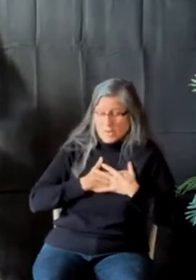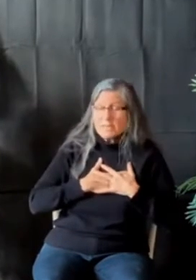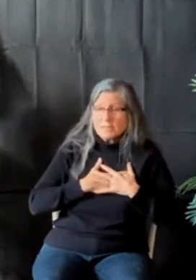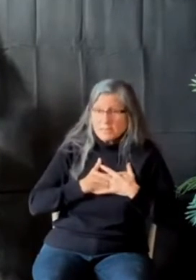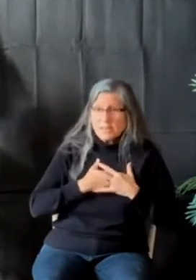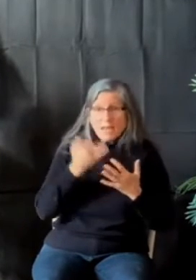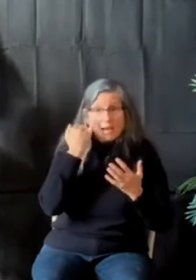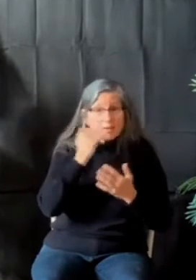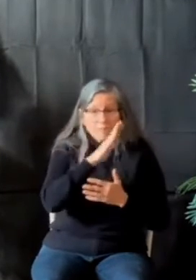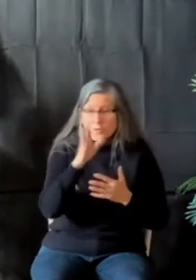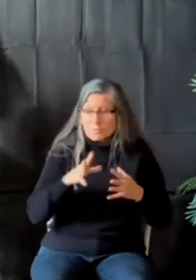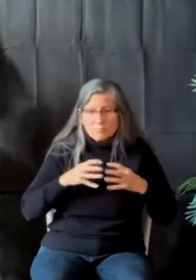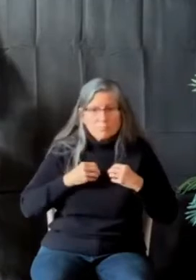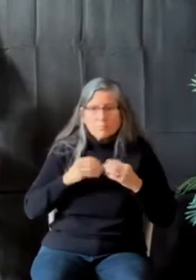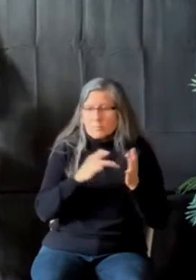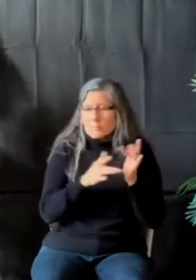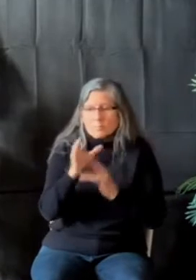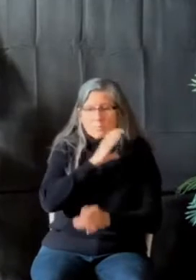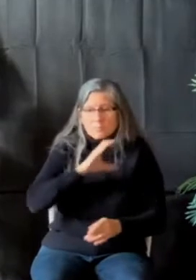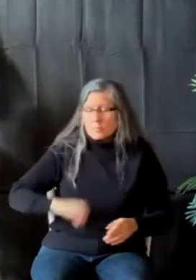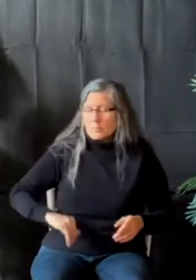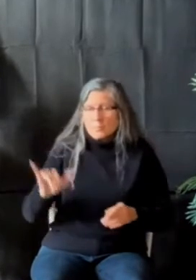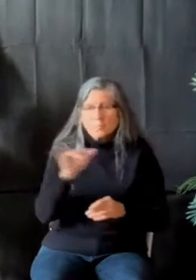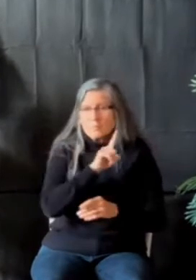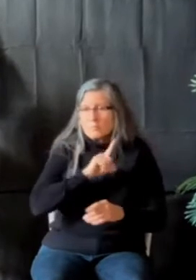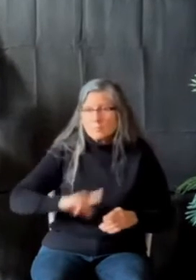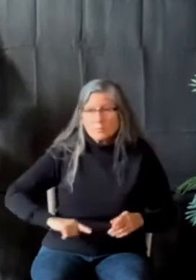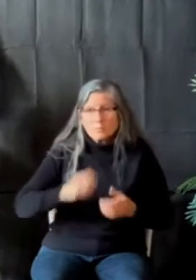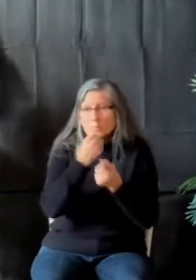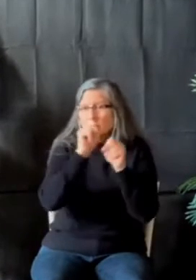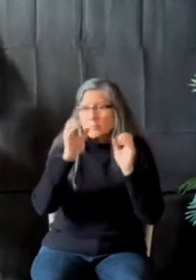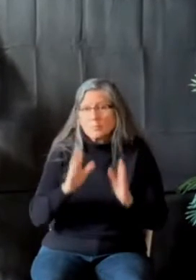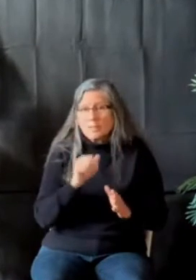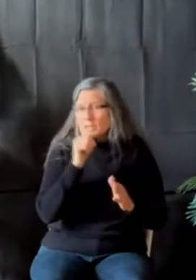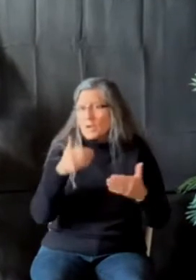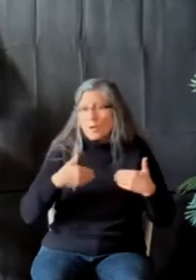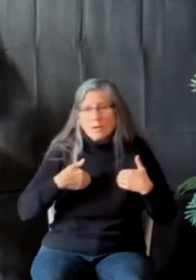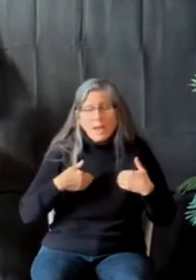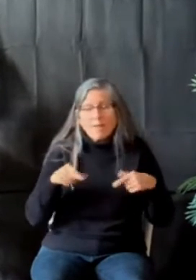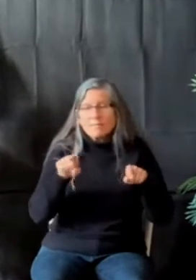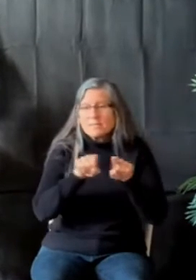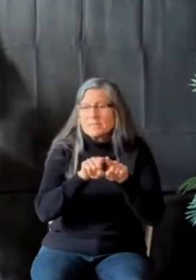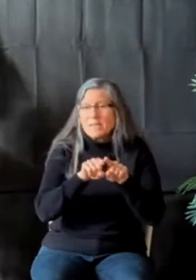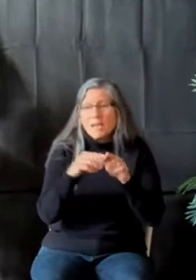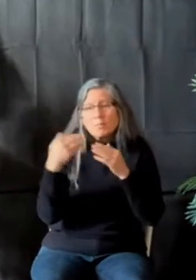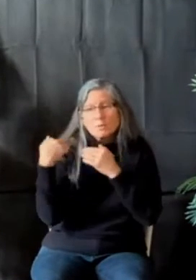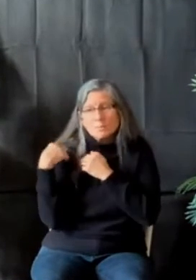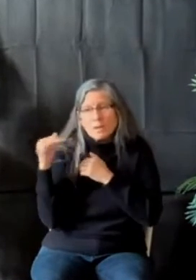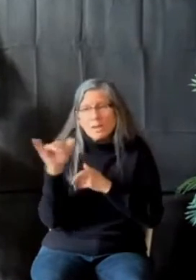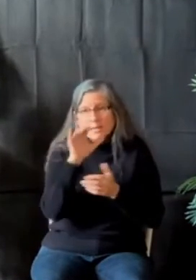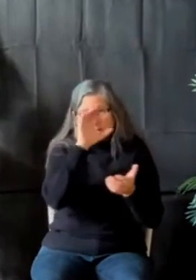never received Jesus Christ as your Lord and Savior, you don't have that same responsibility that a believer has.